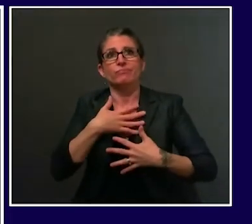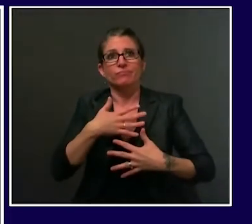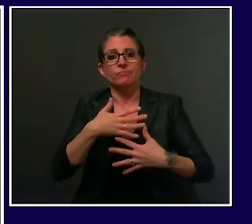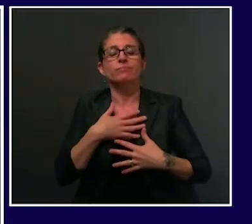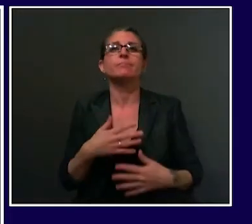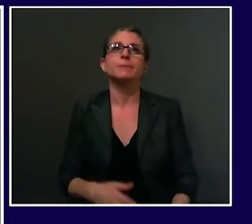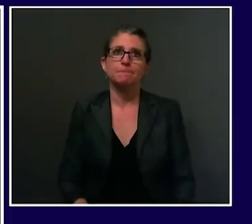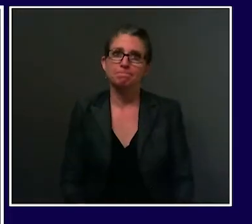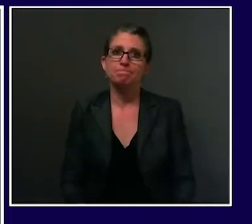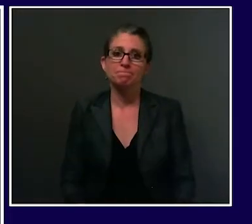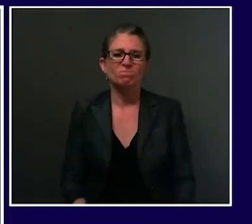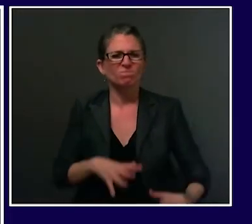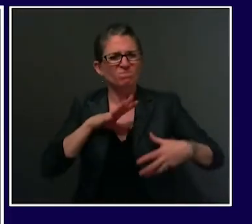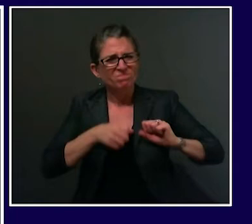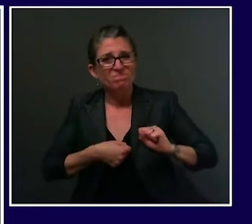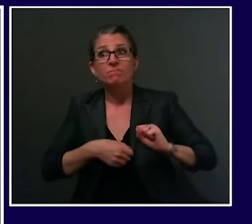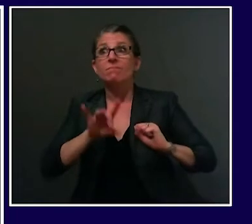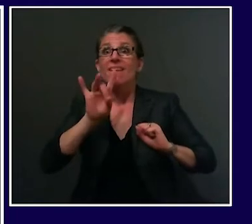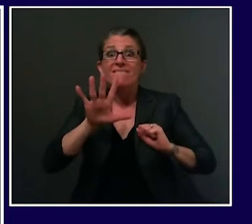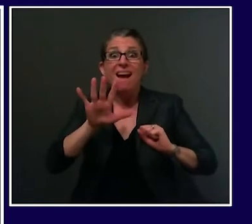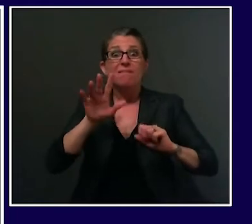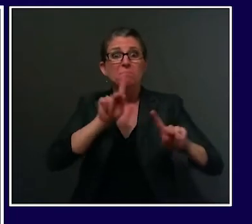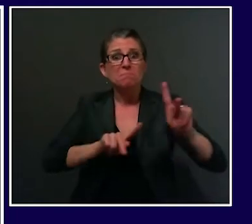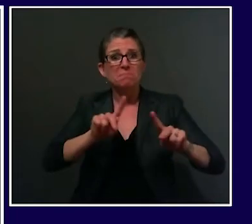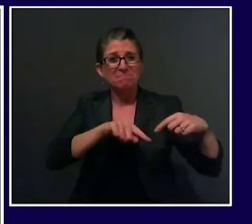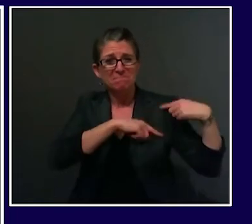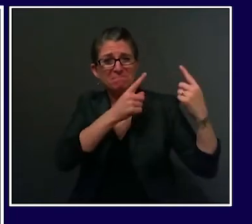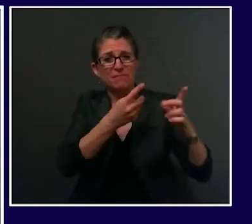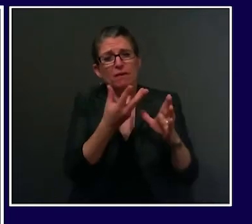85 individuals who have passed away and